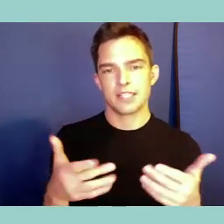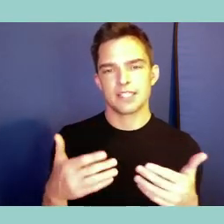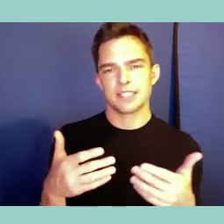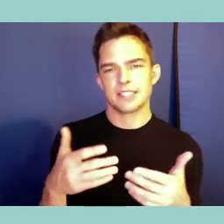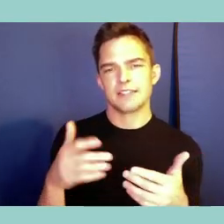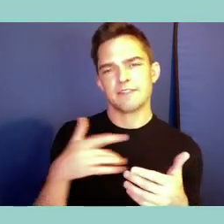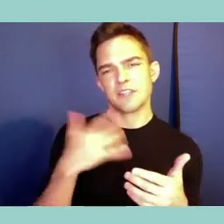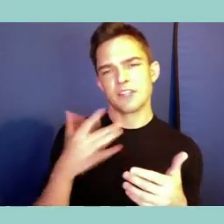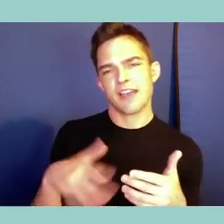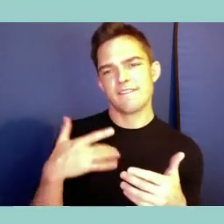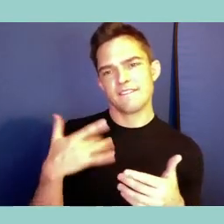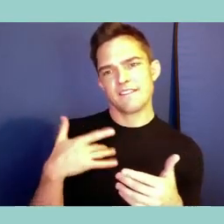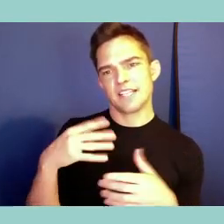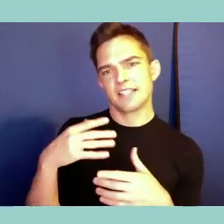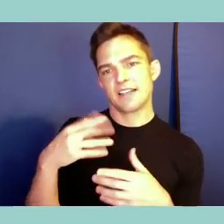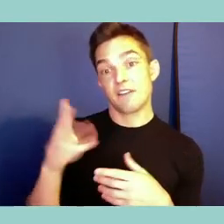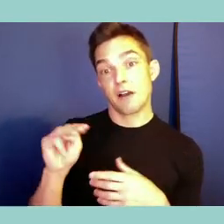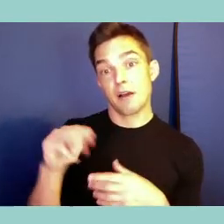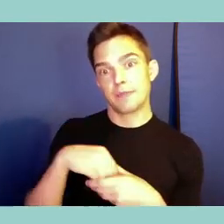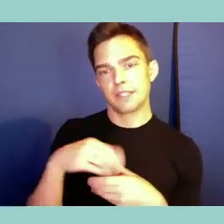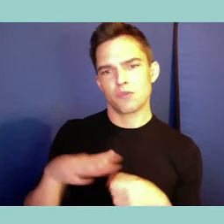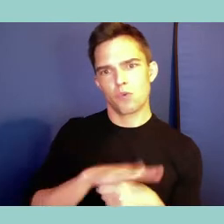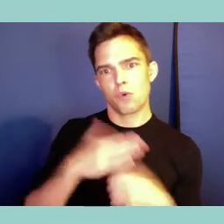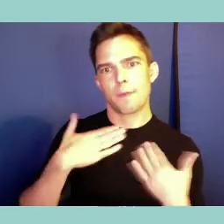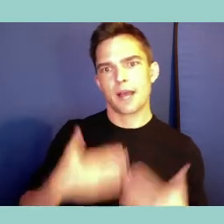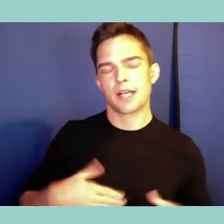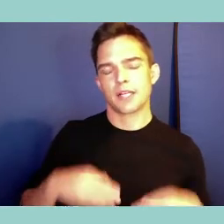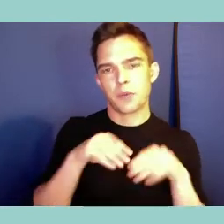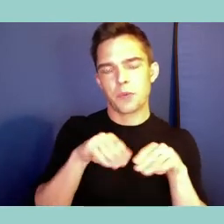feeling of the hum in your body.